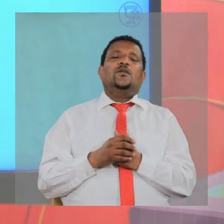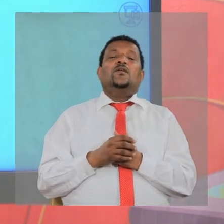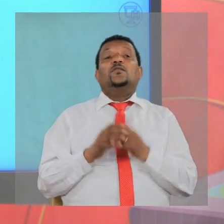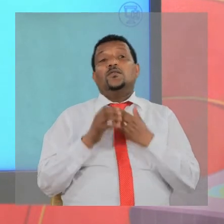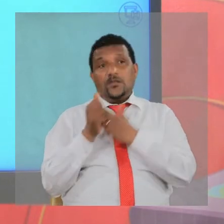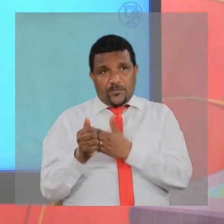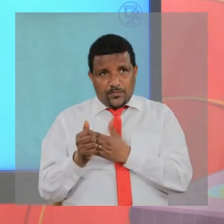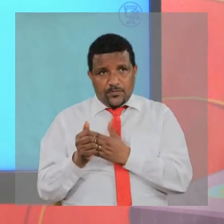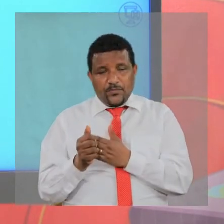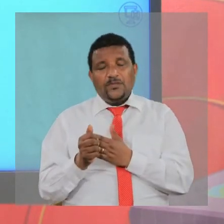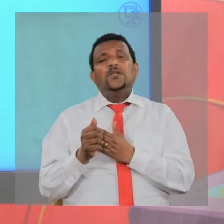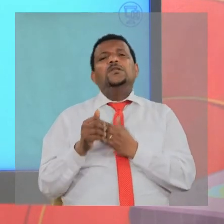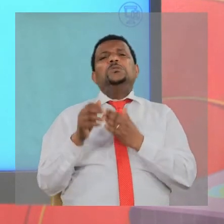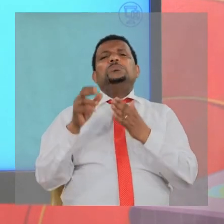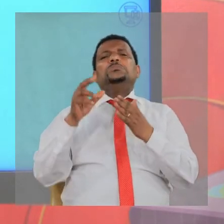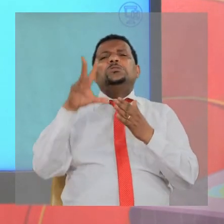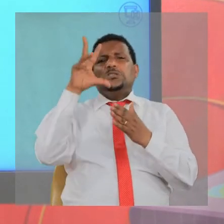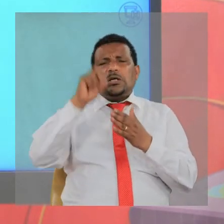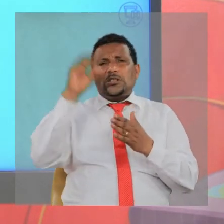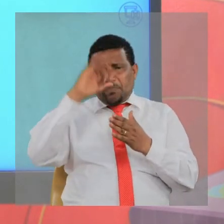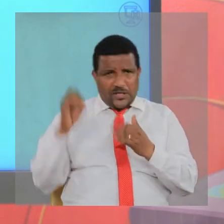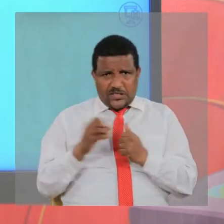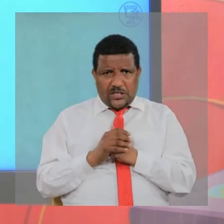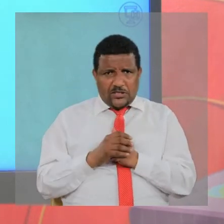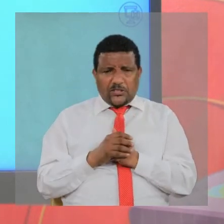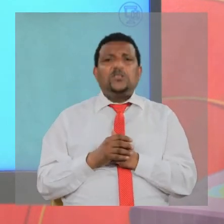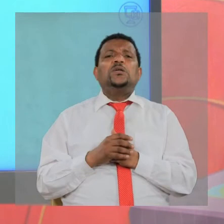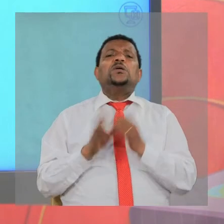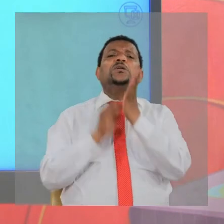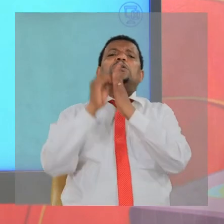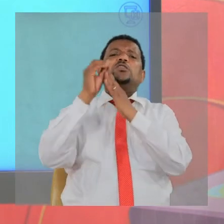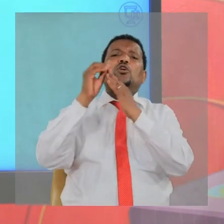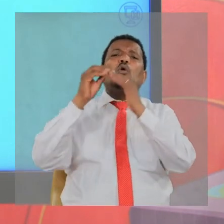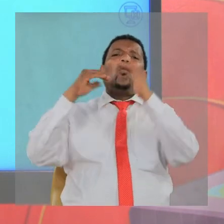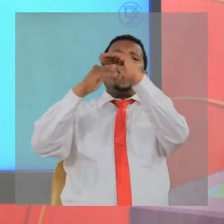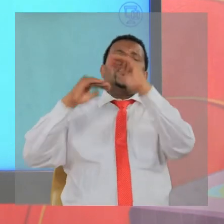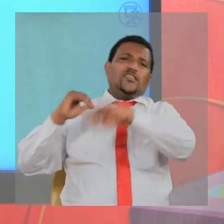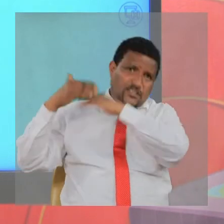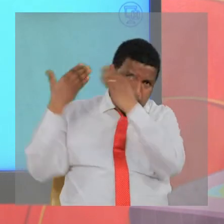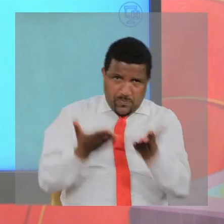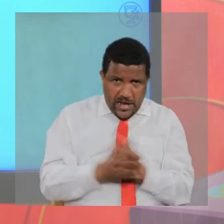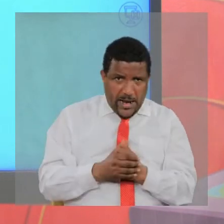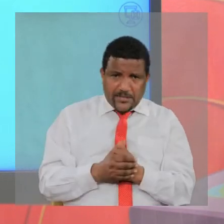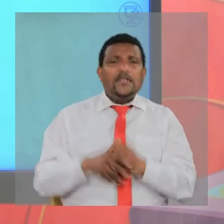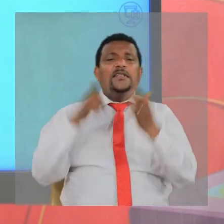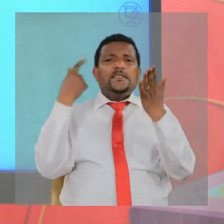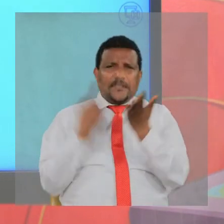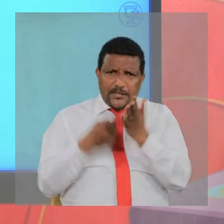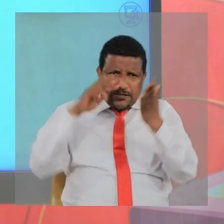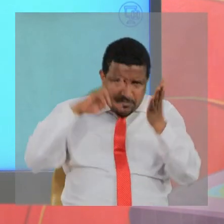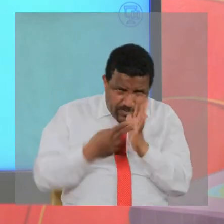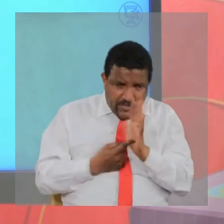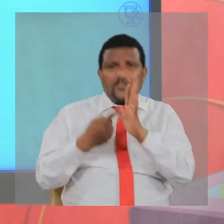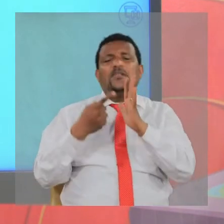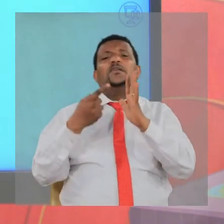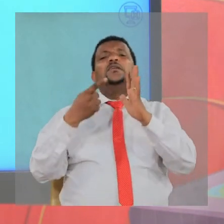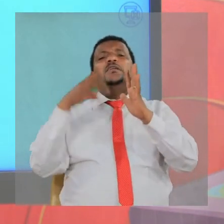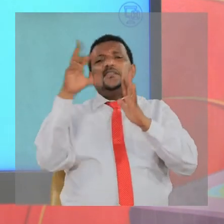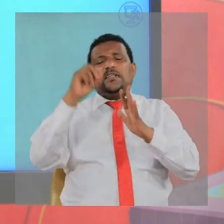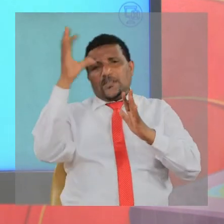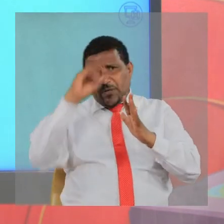leads to a 30% increase in quantity supplied, and this means a